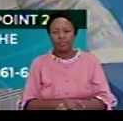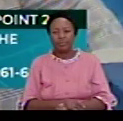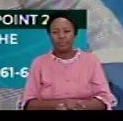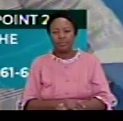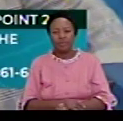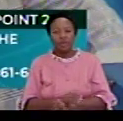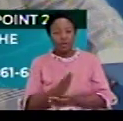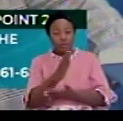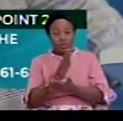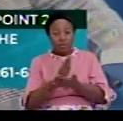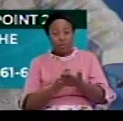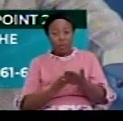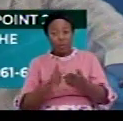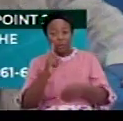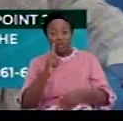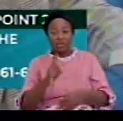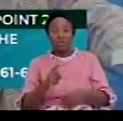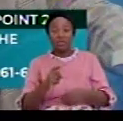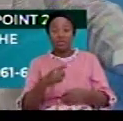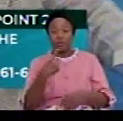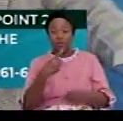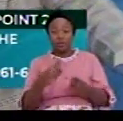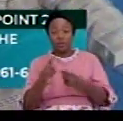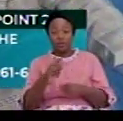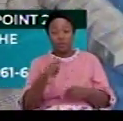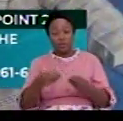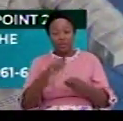Somebody spoke to you about that doctor.